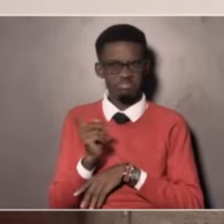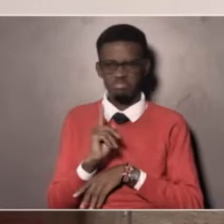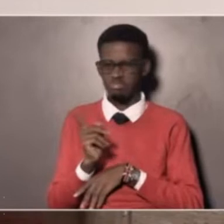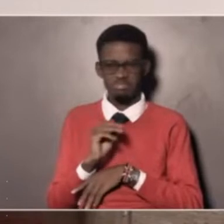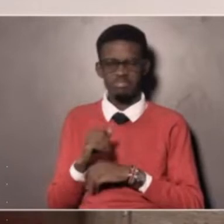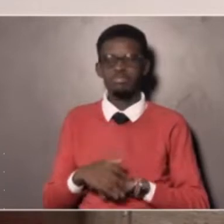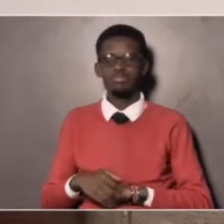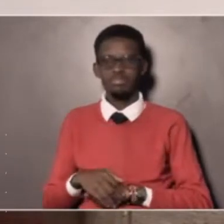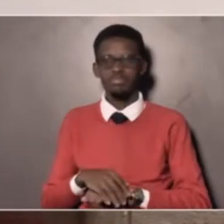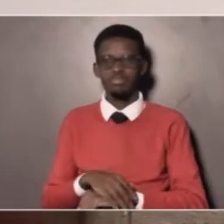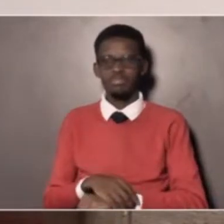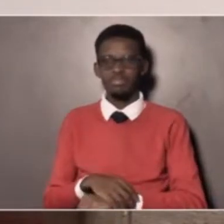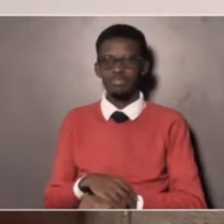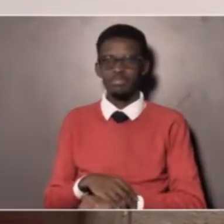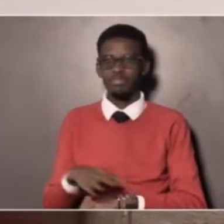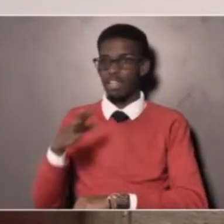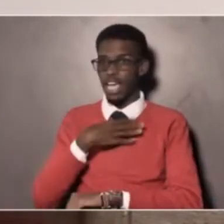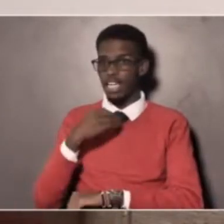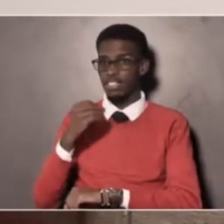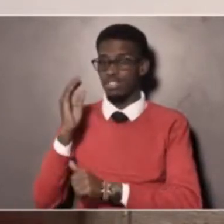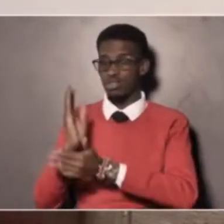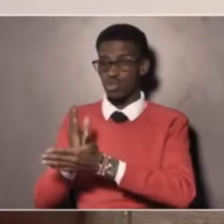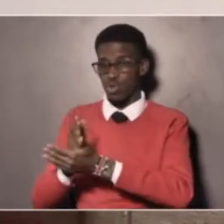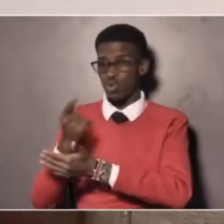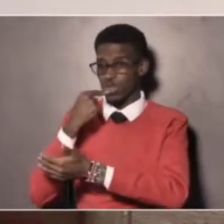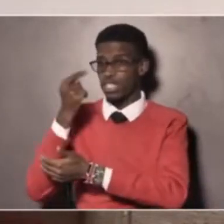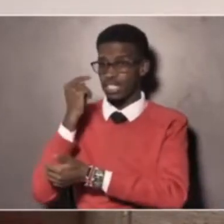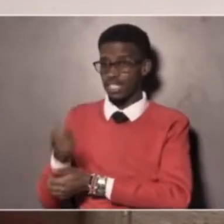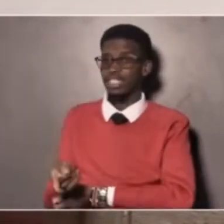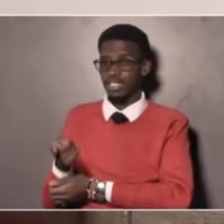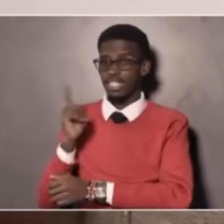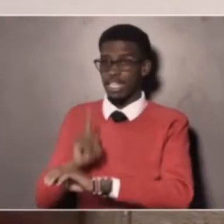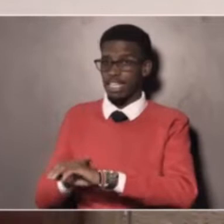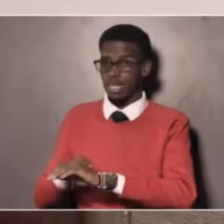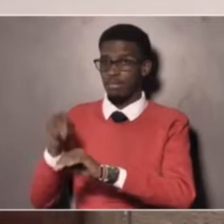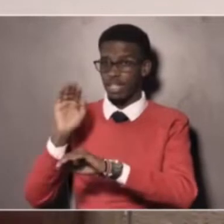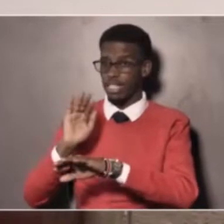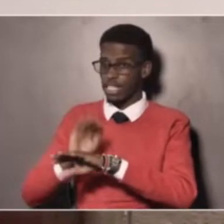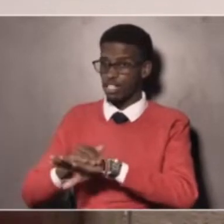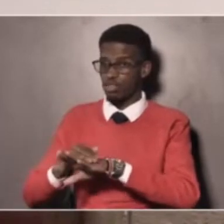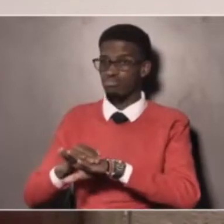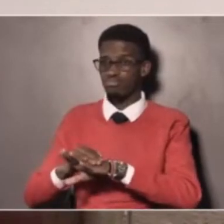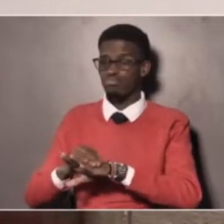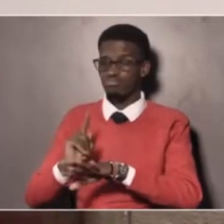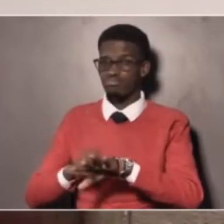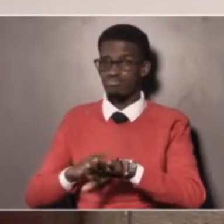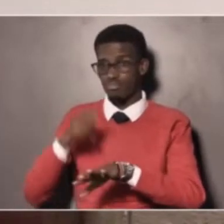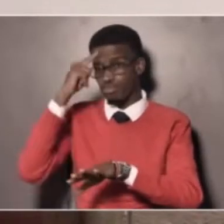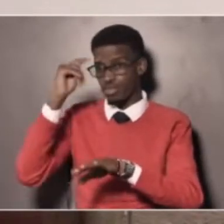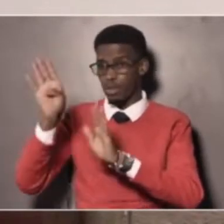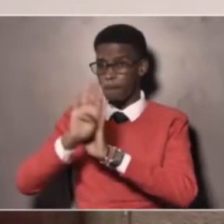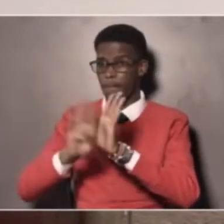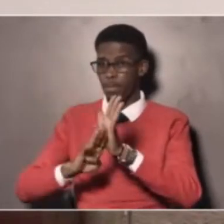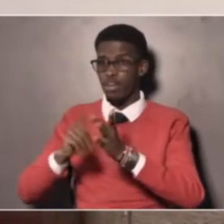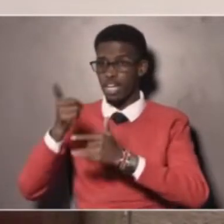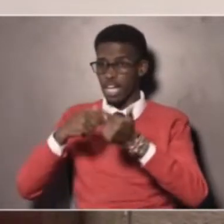all. And you can refer this when you get your own time, because the Bible lesson comes